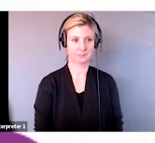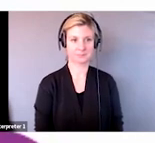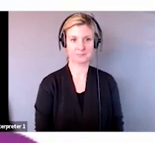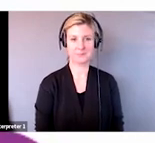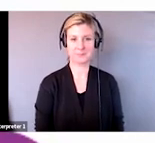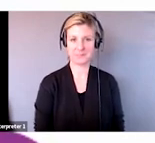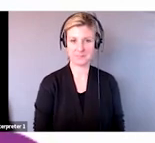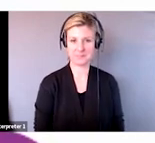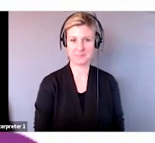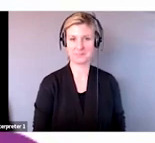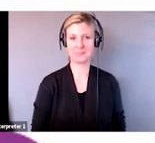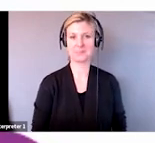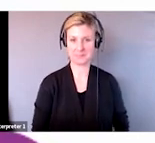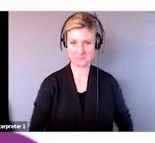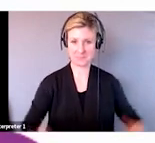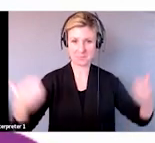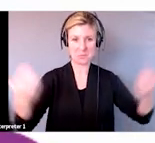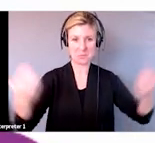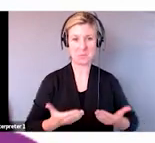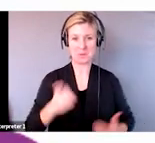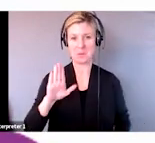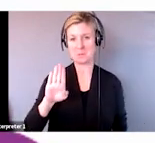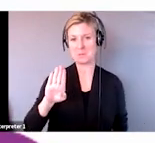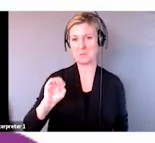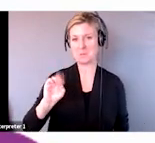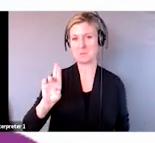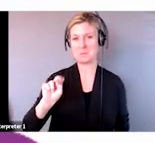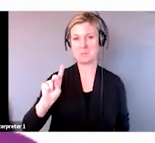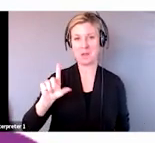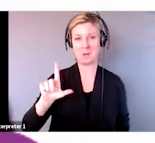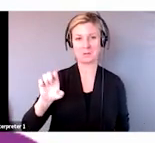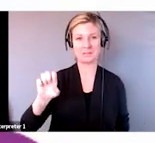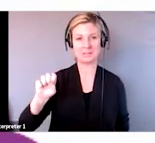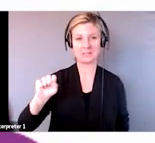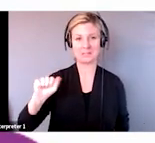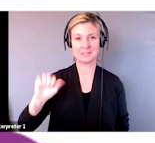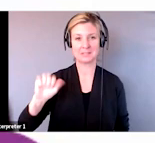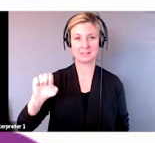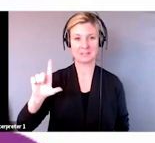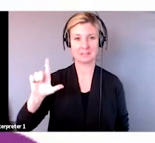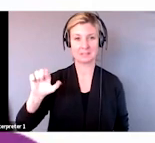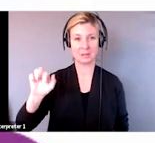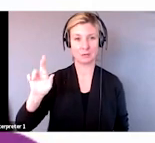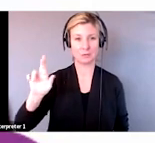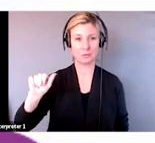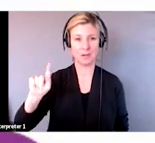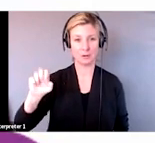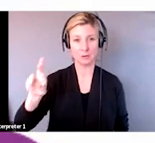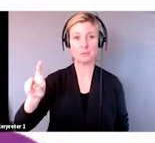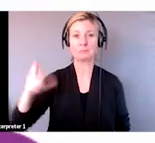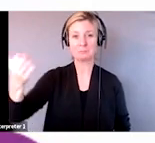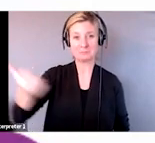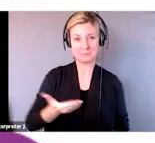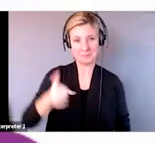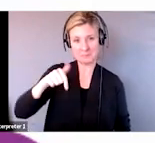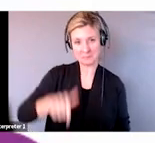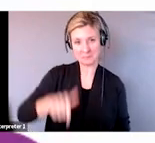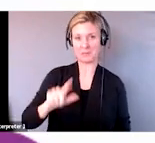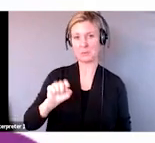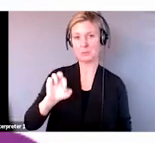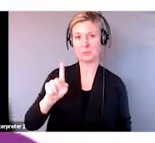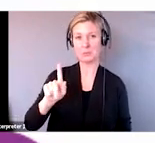Welcome to Boundless Accelerator Presents Toolkit Tuesday. My name is Temi